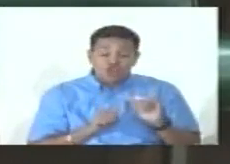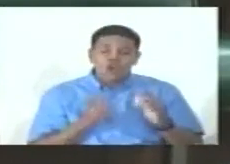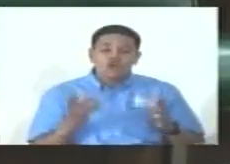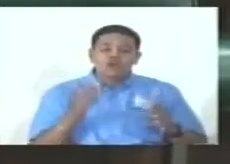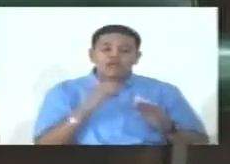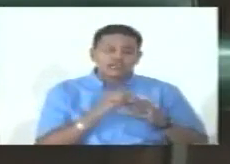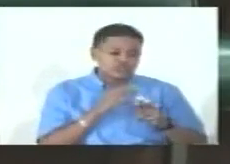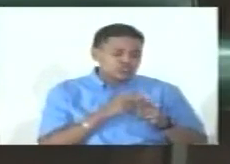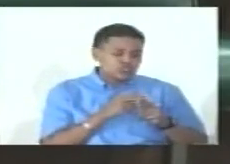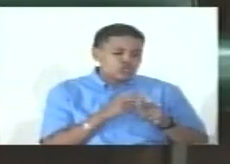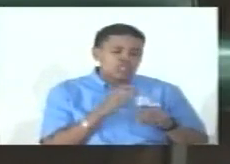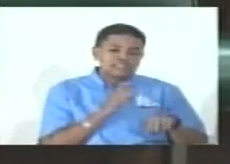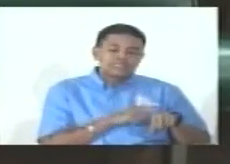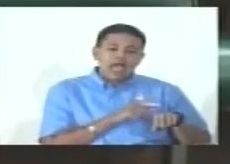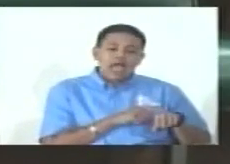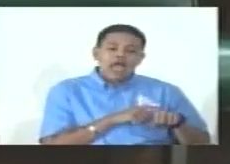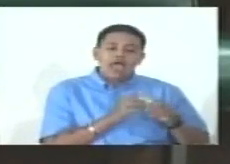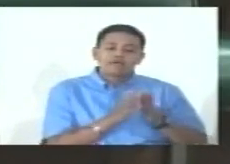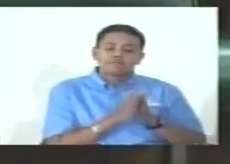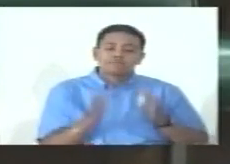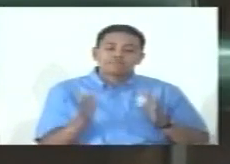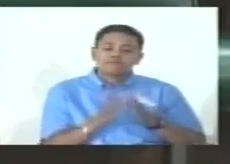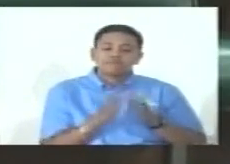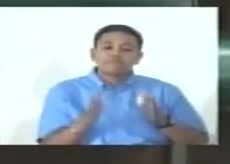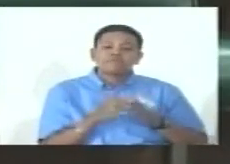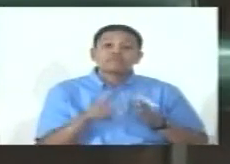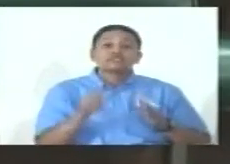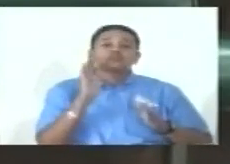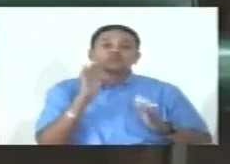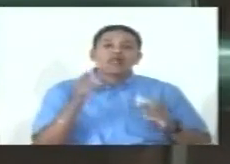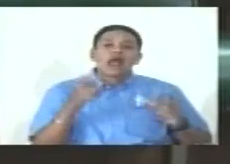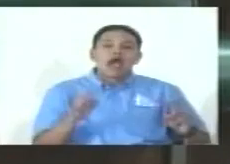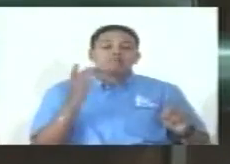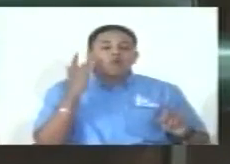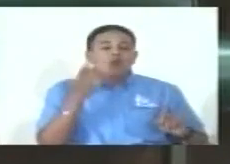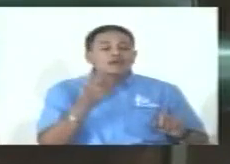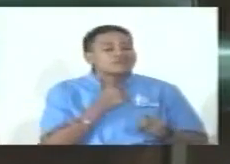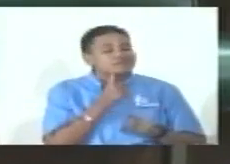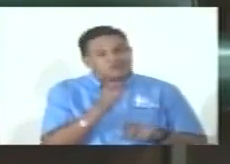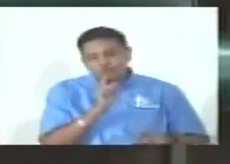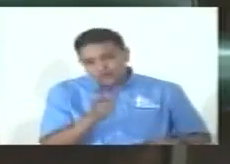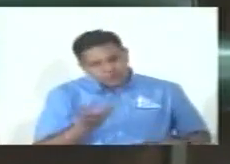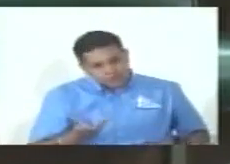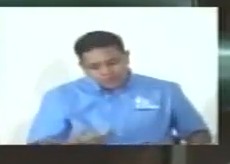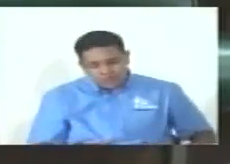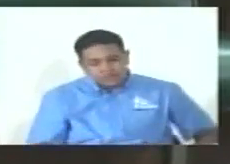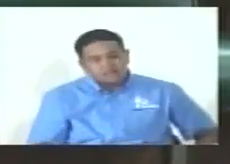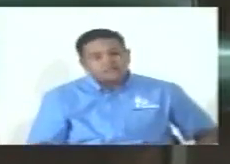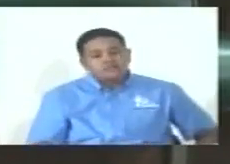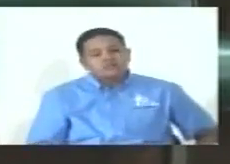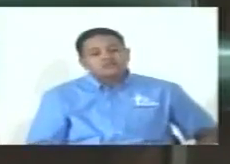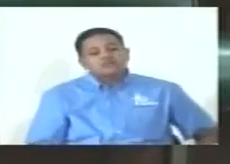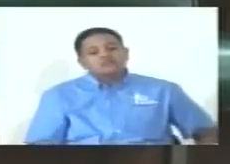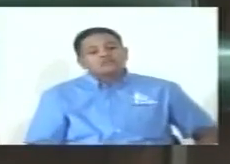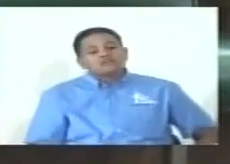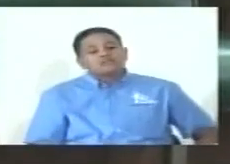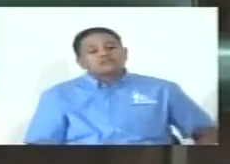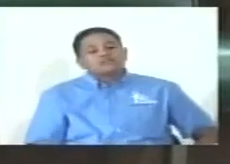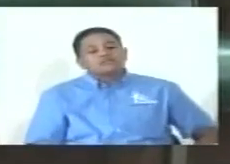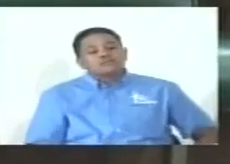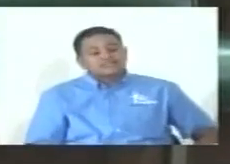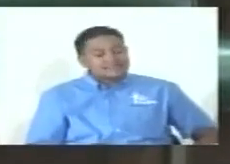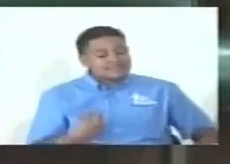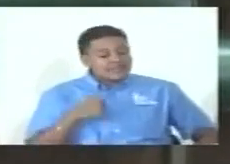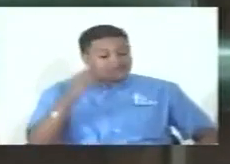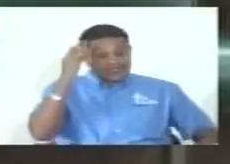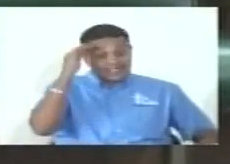a short time this will be done, because it's not so. But I think that the time